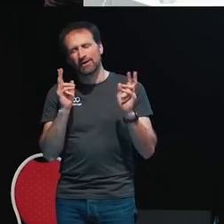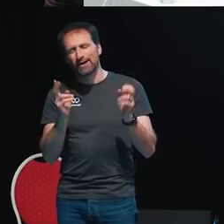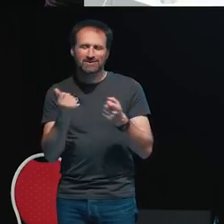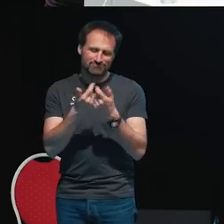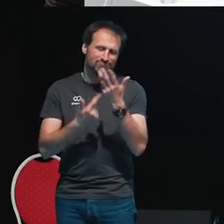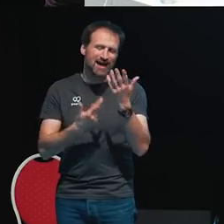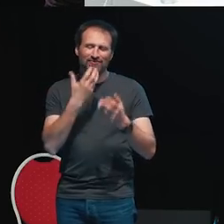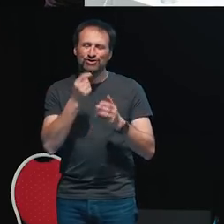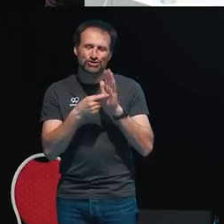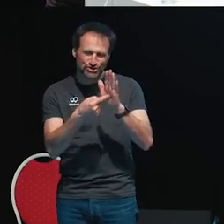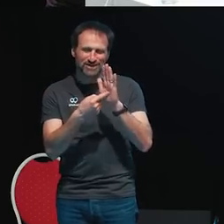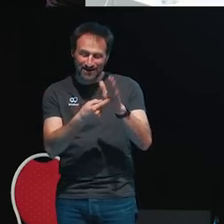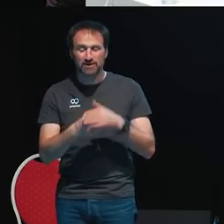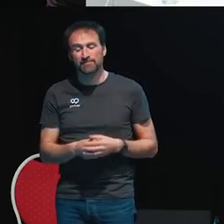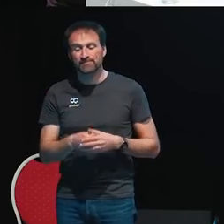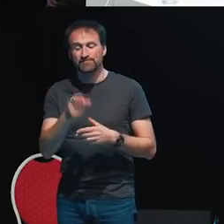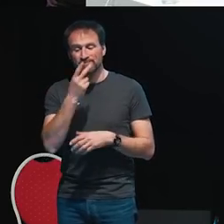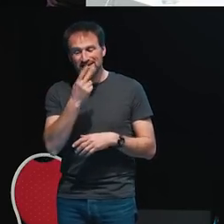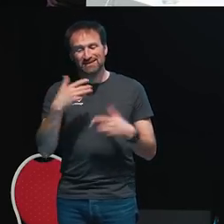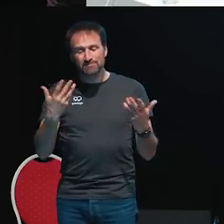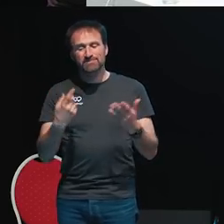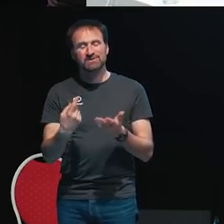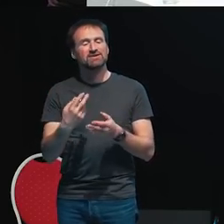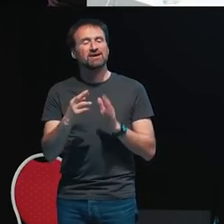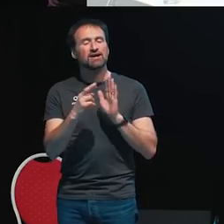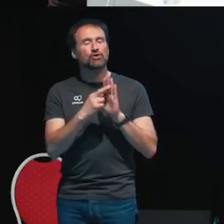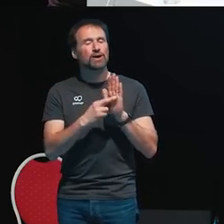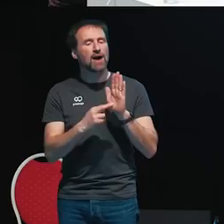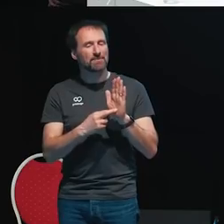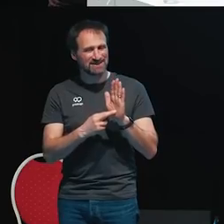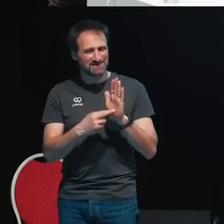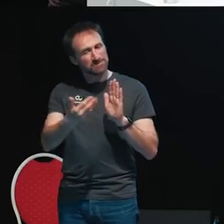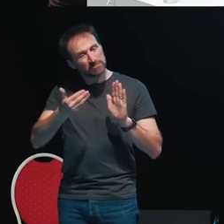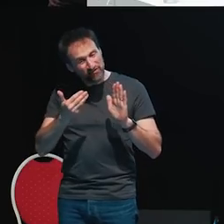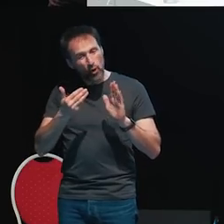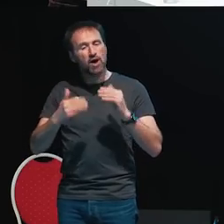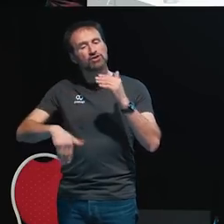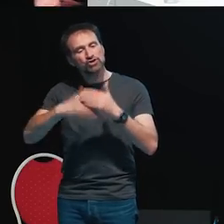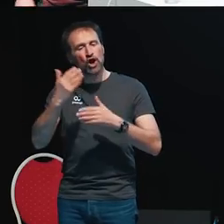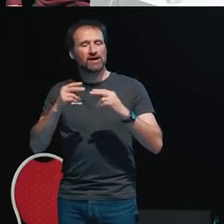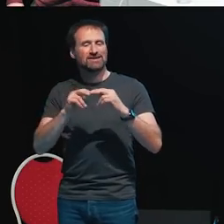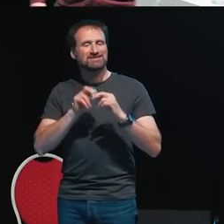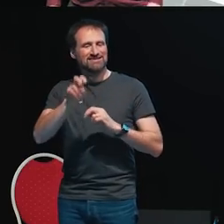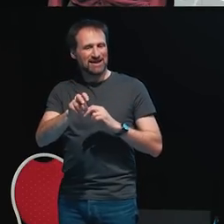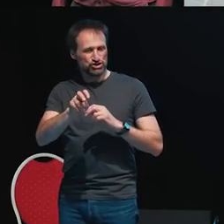several, you have these requirements before you can enter a new stage. And even for stage 0,